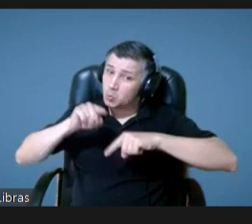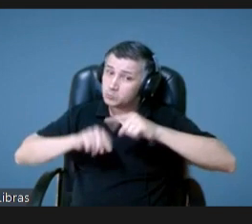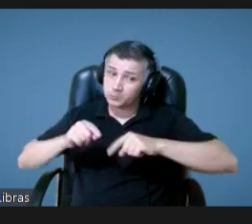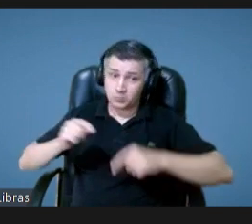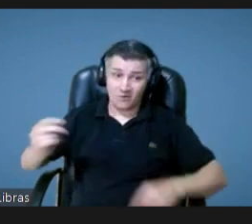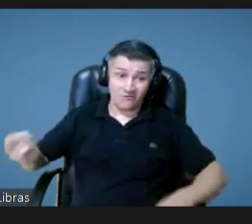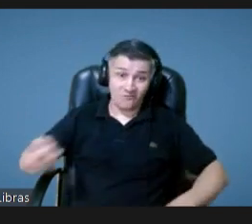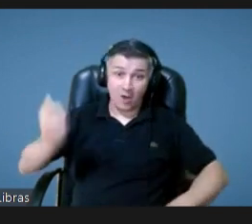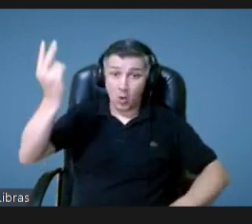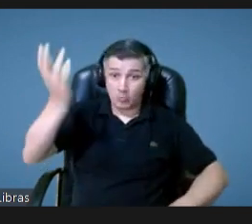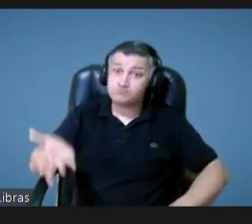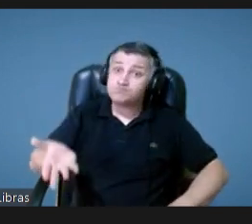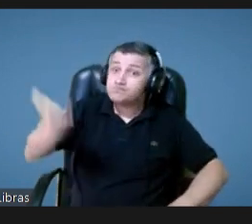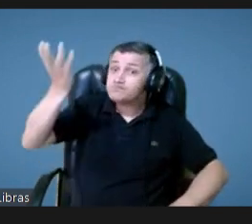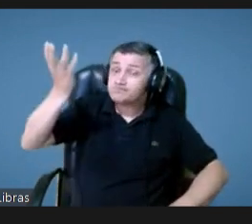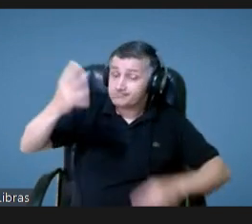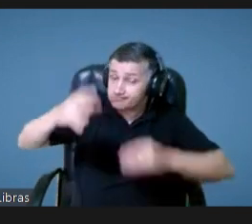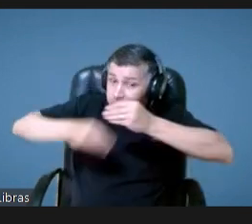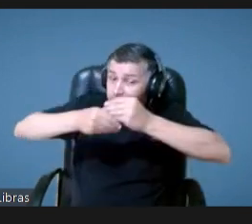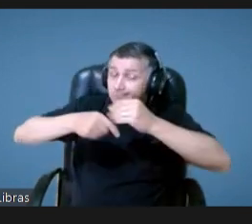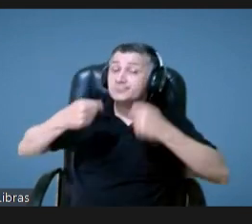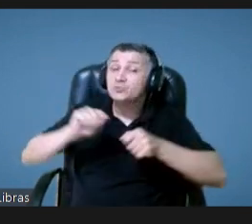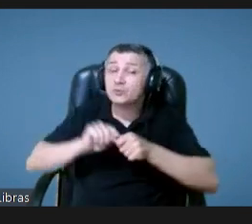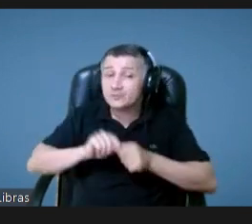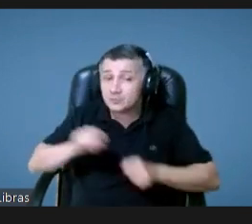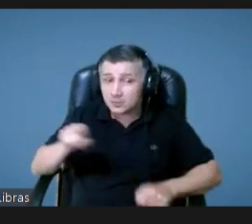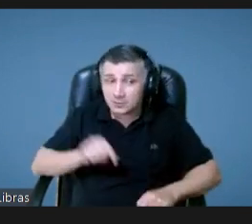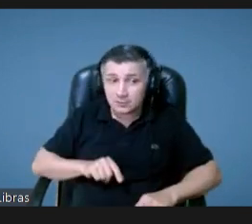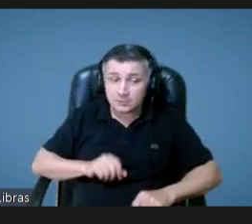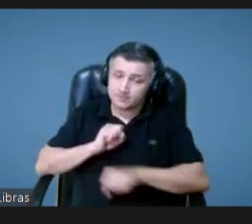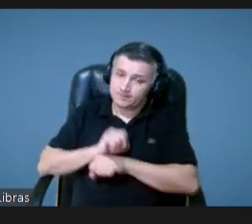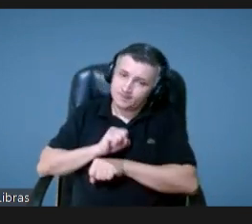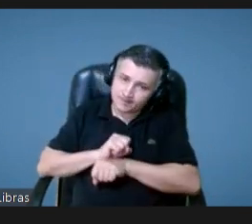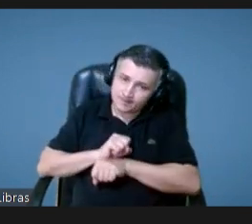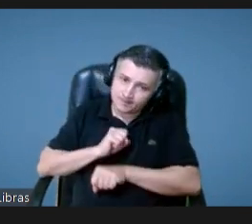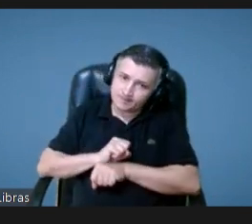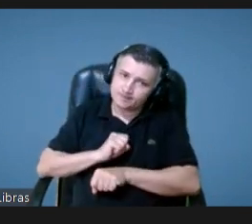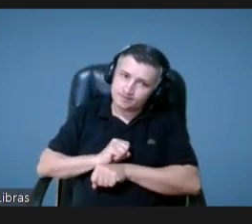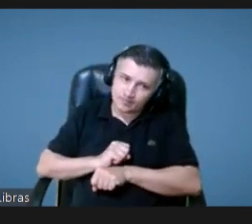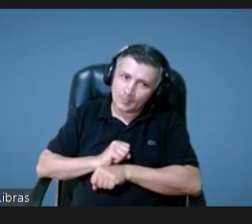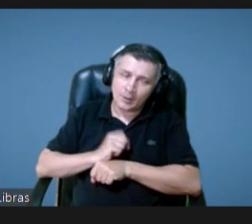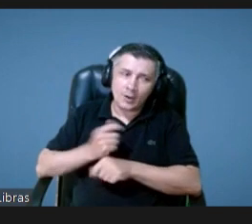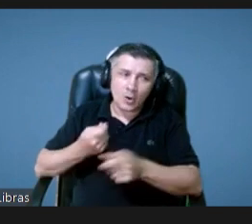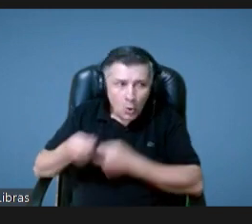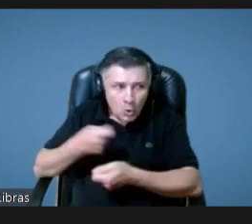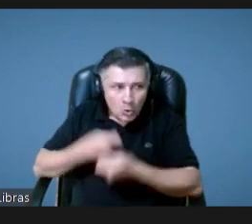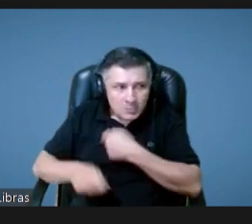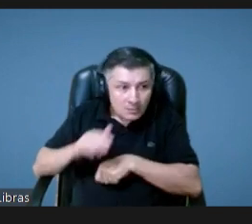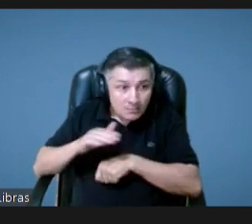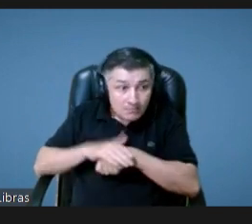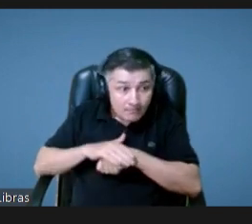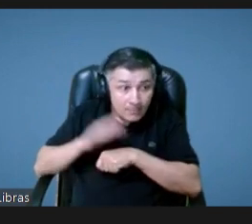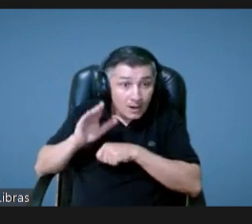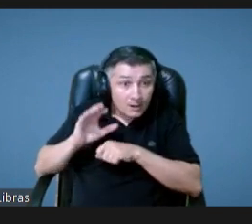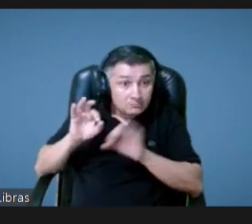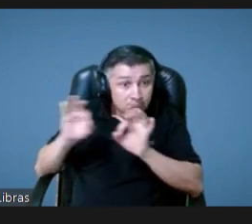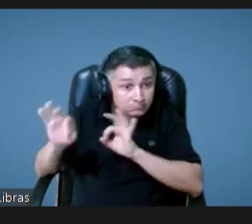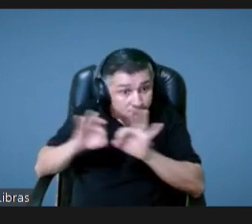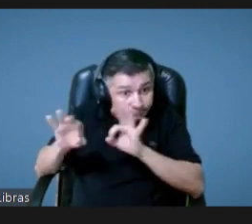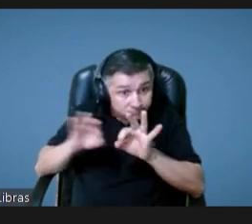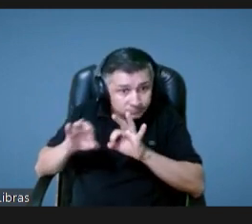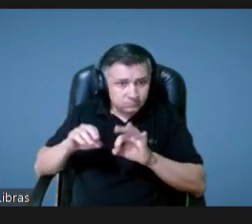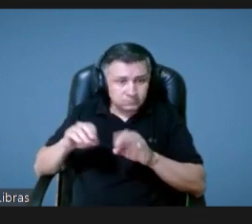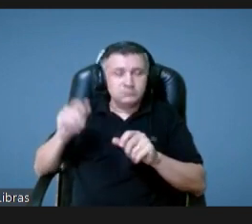land in a high income region of the city. So we have to wait